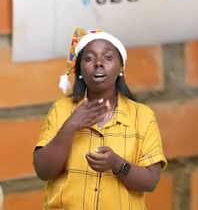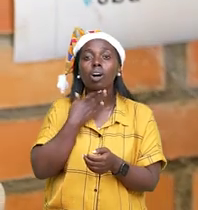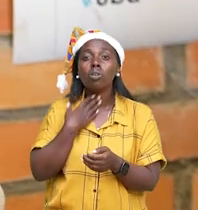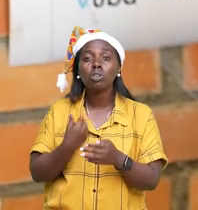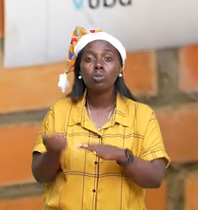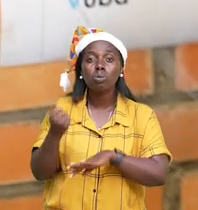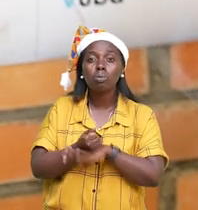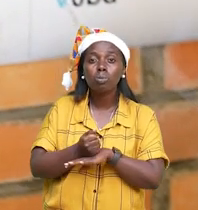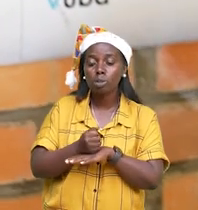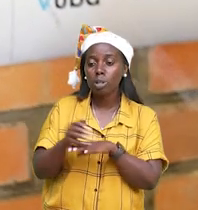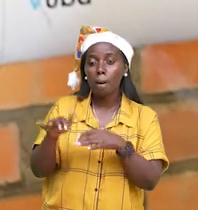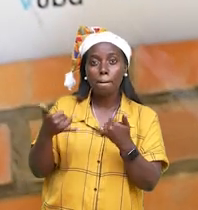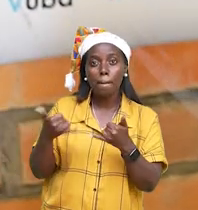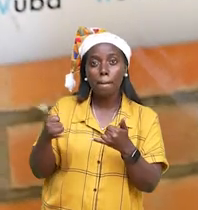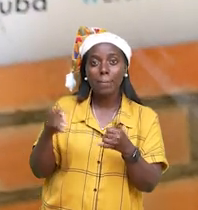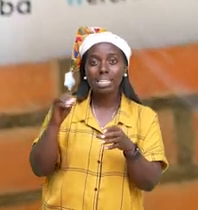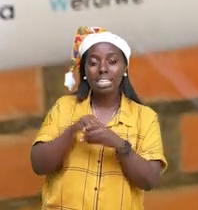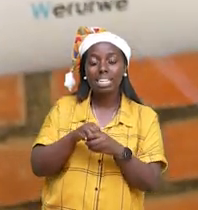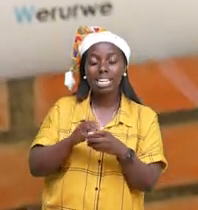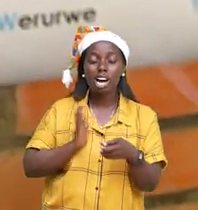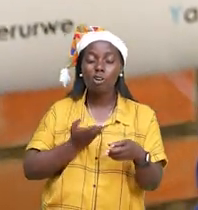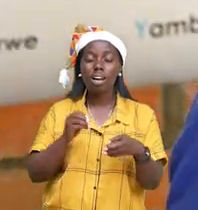I want to put puppets in my